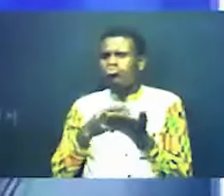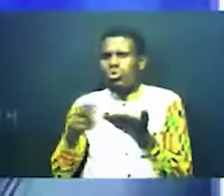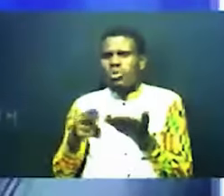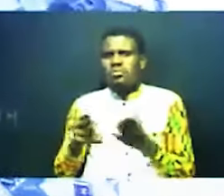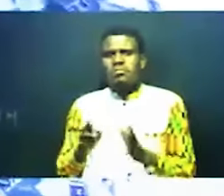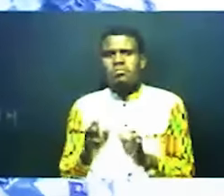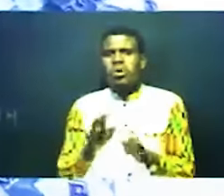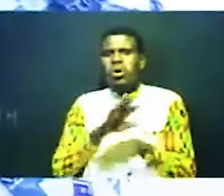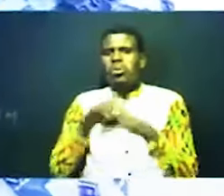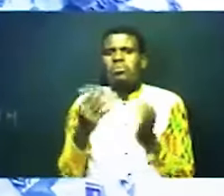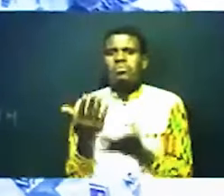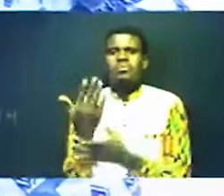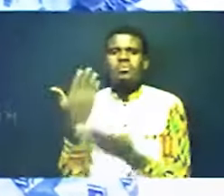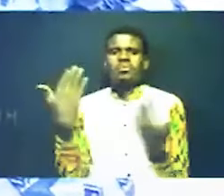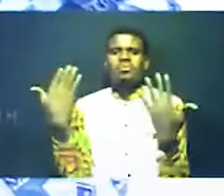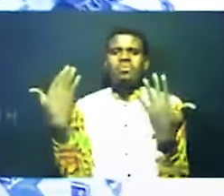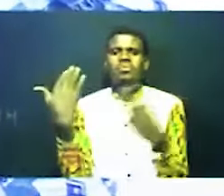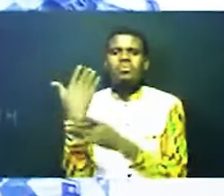But